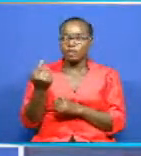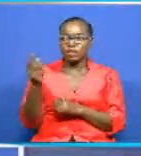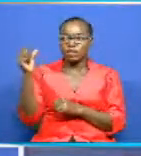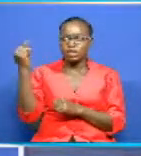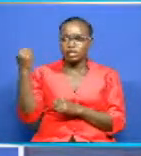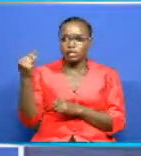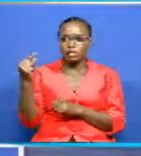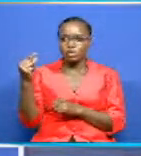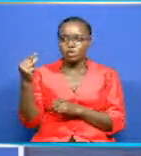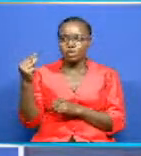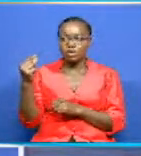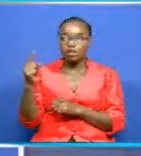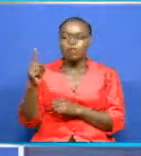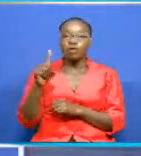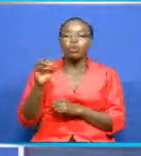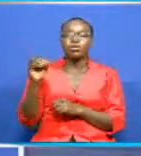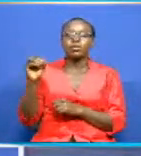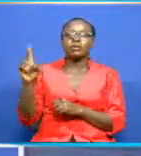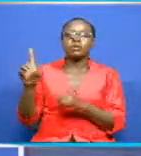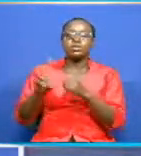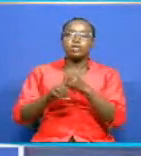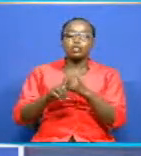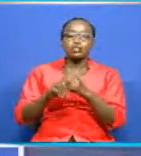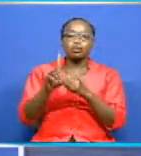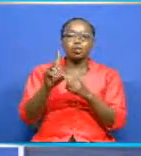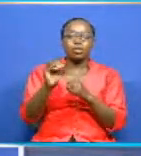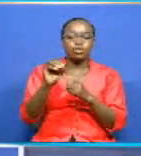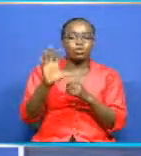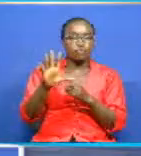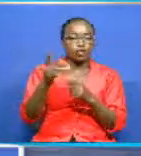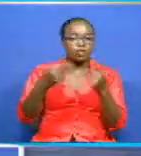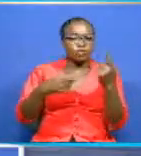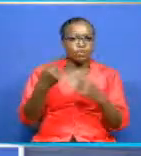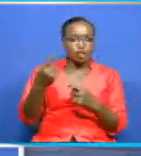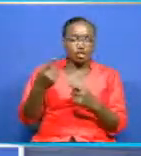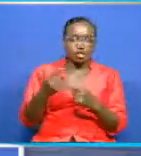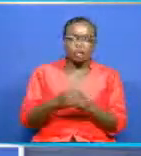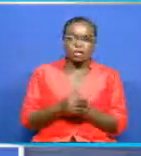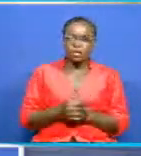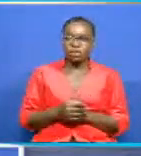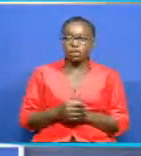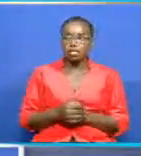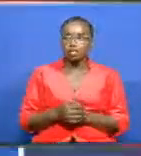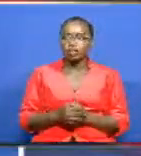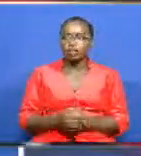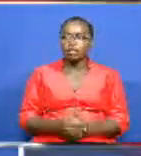secures a 106-105 win over the Toronto Raptors in San Francisco.